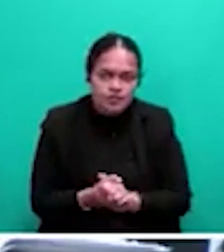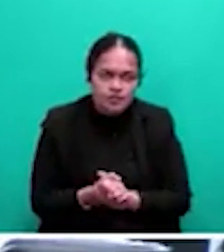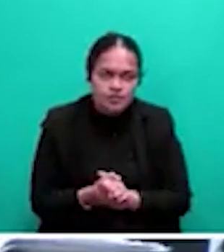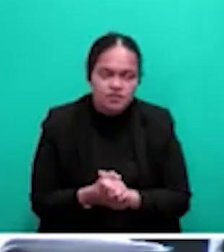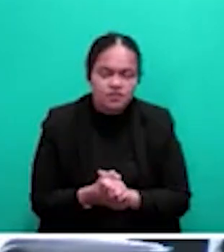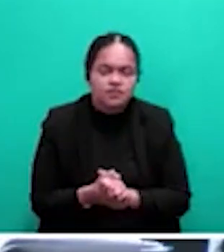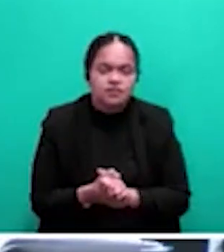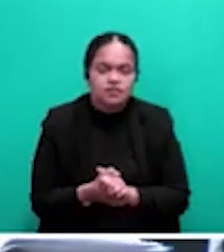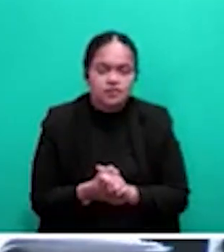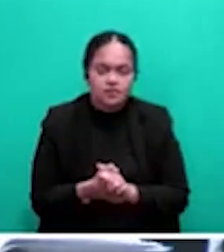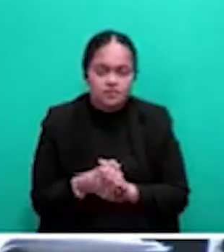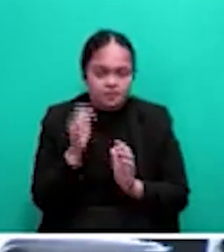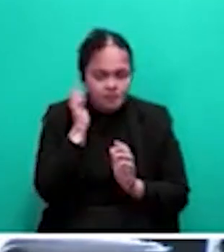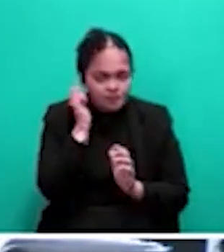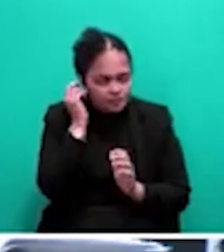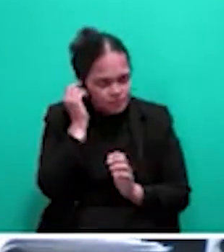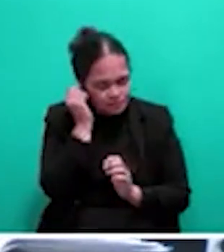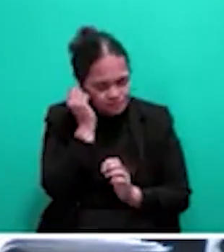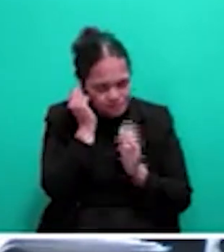Embracing all groups of Fijians